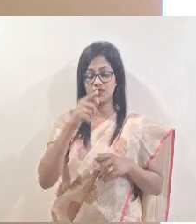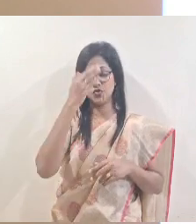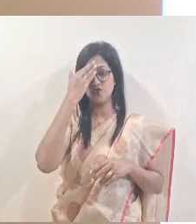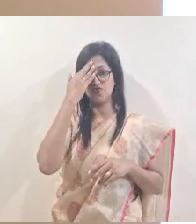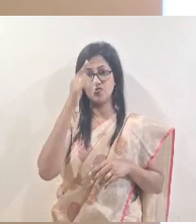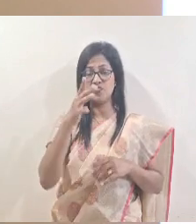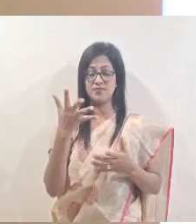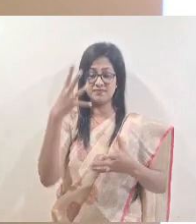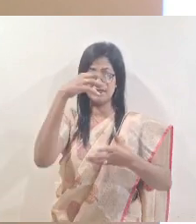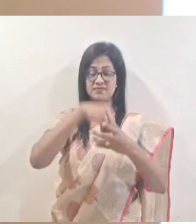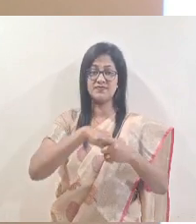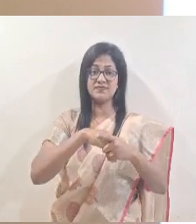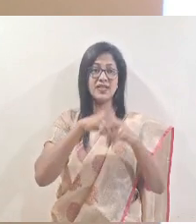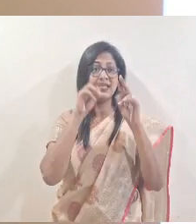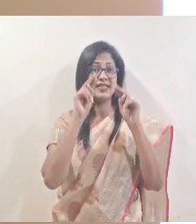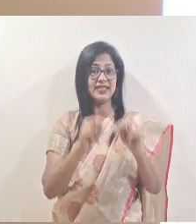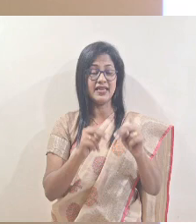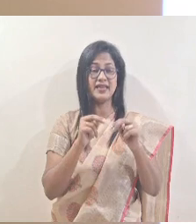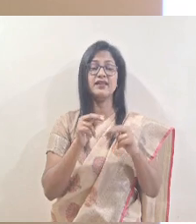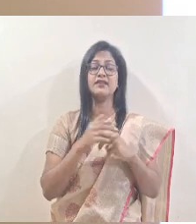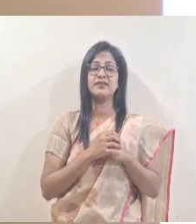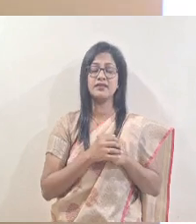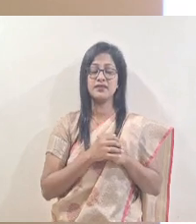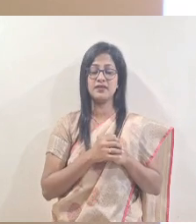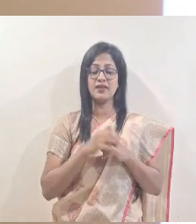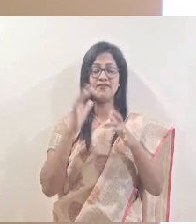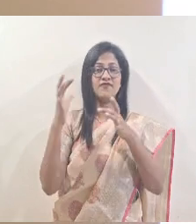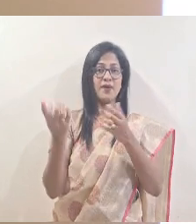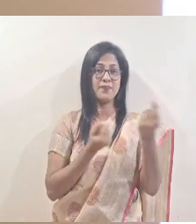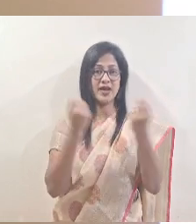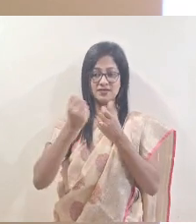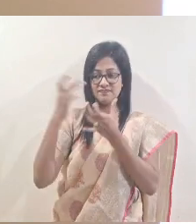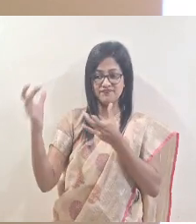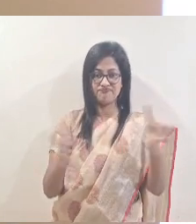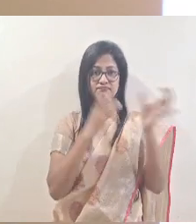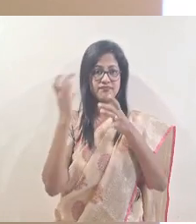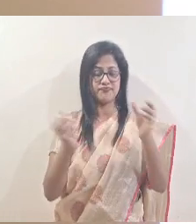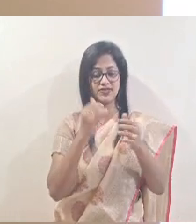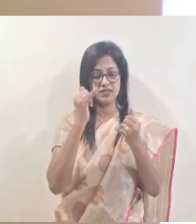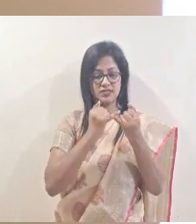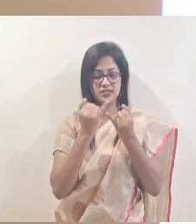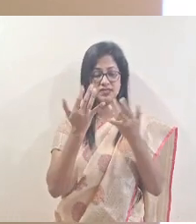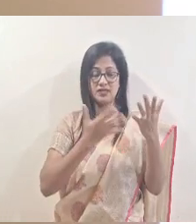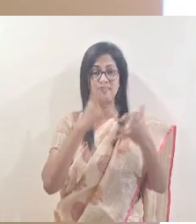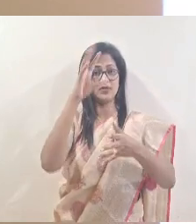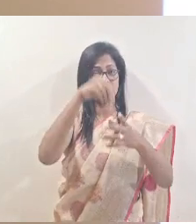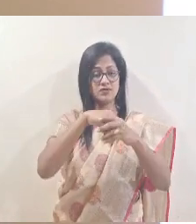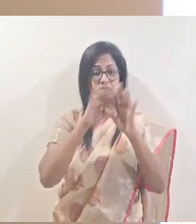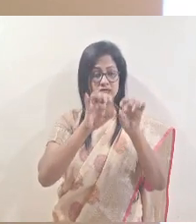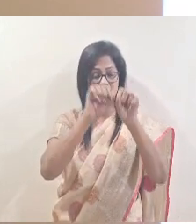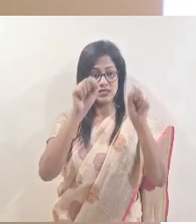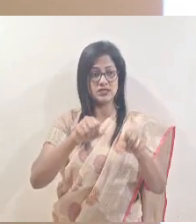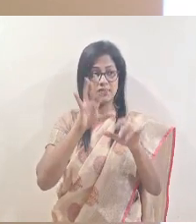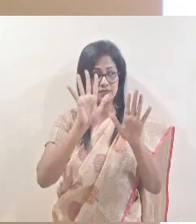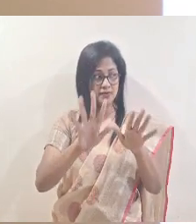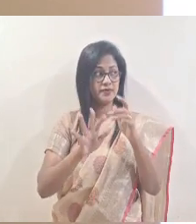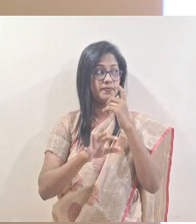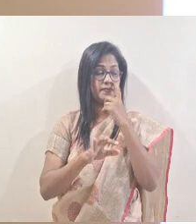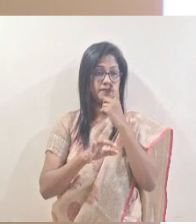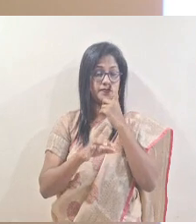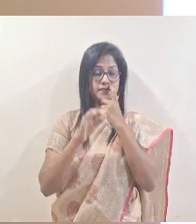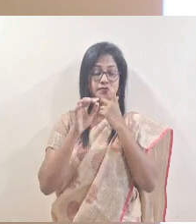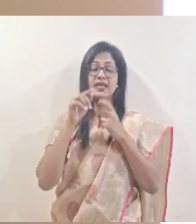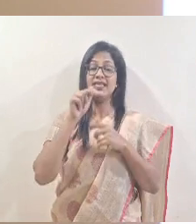And did you incorporate the requirement of this feeder services also? Did you consider in your system?